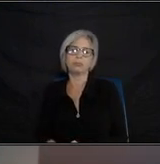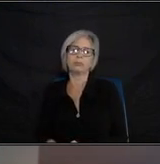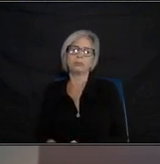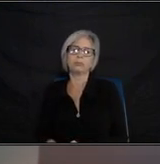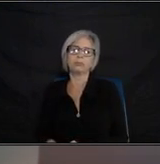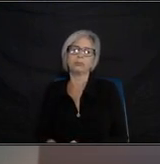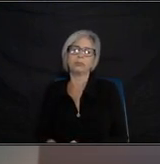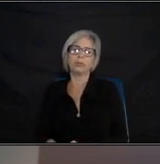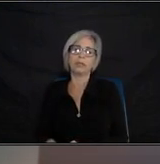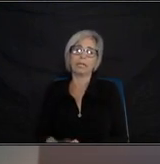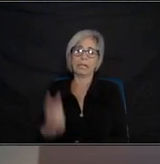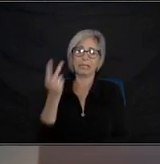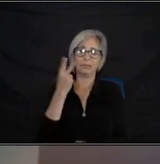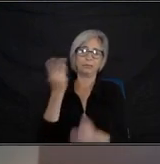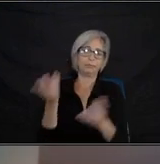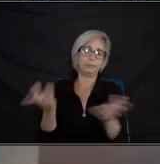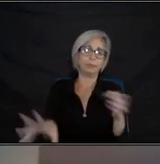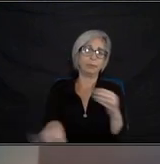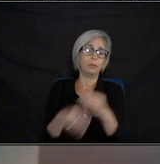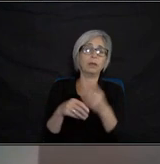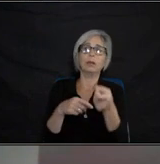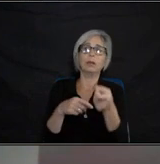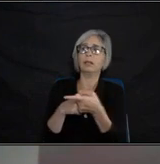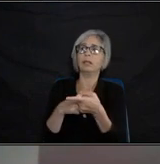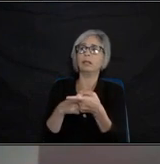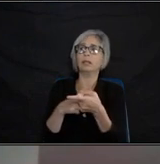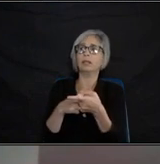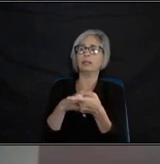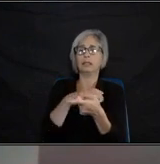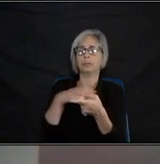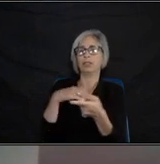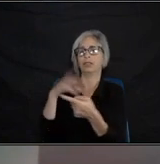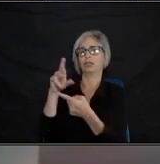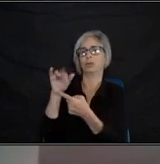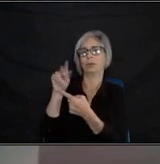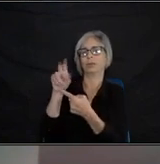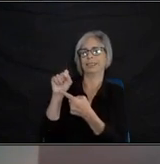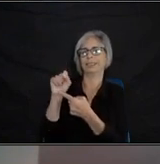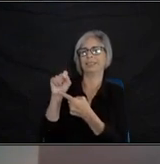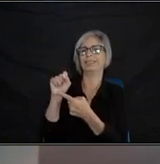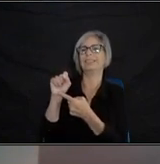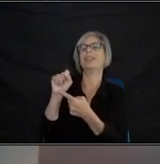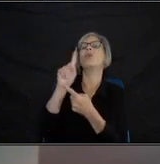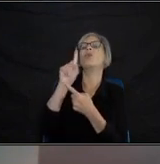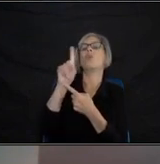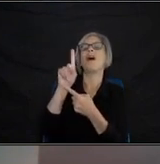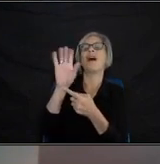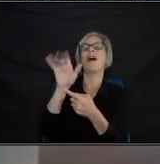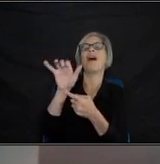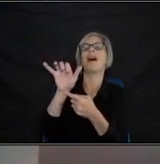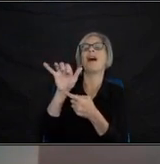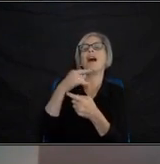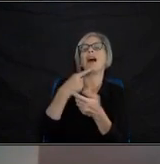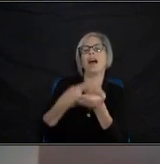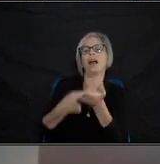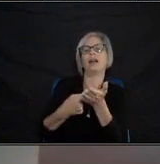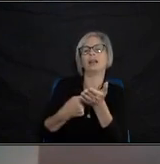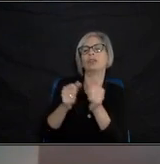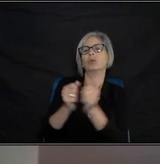And seeing no more, we will move on. Yes, Commissioner Romulus. Yeah. So my only disclosure is that I did speak as well to